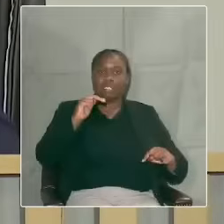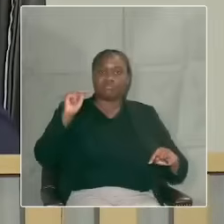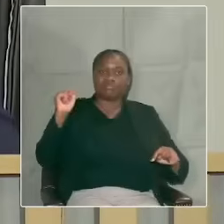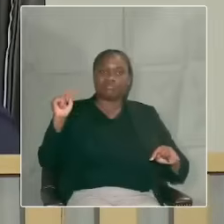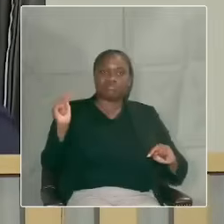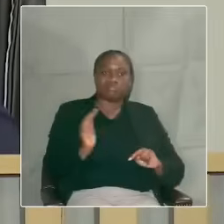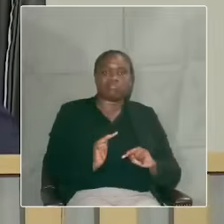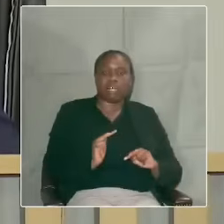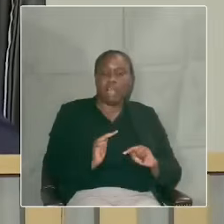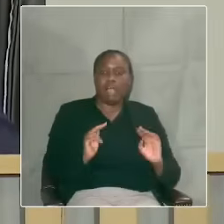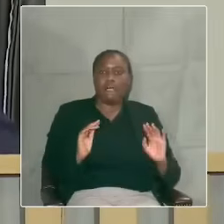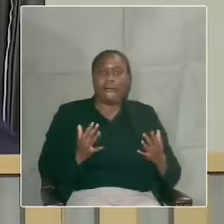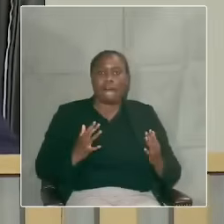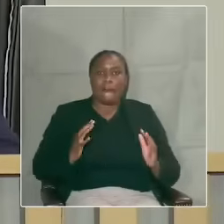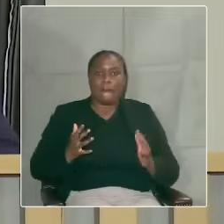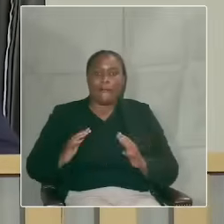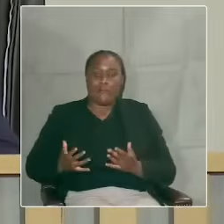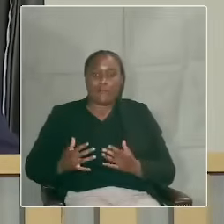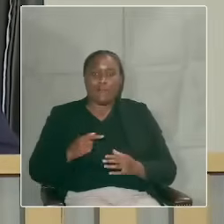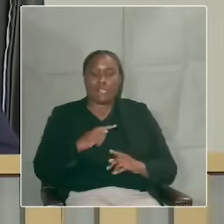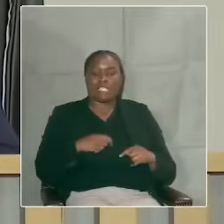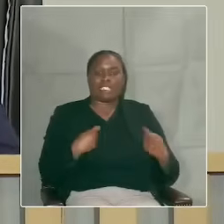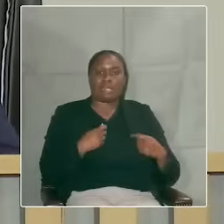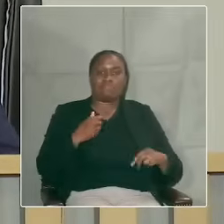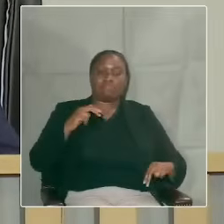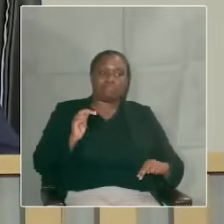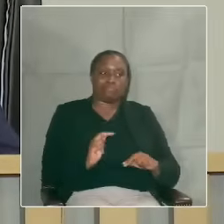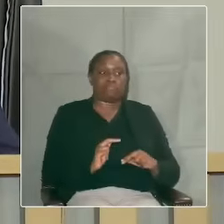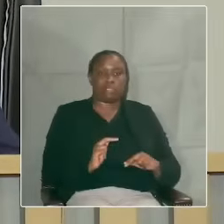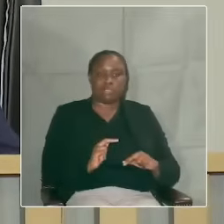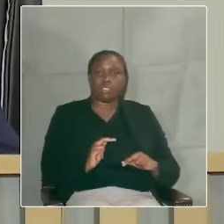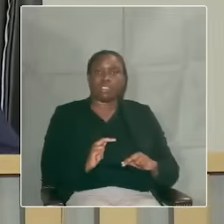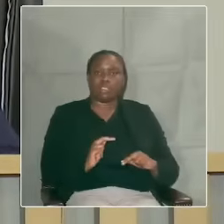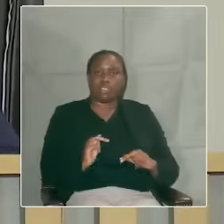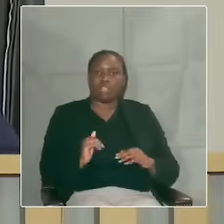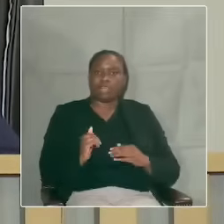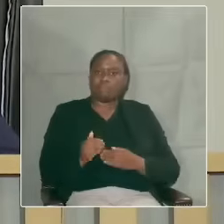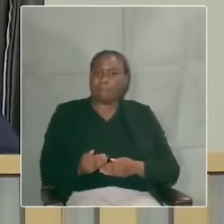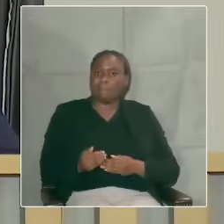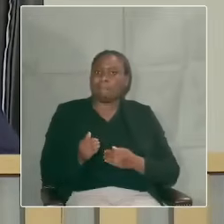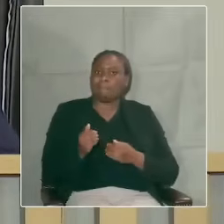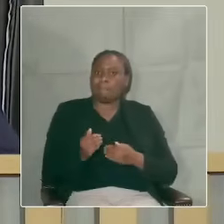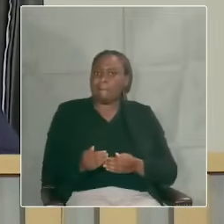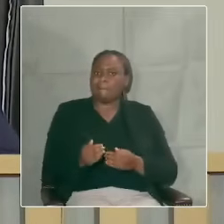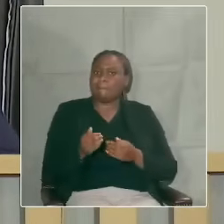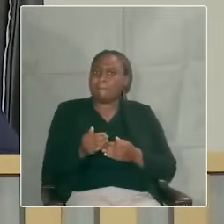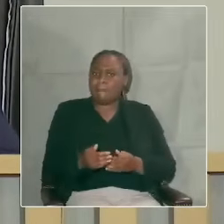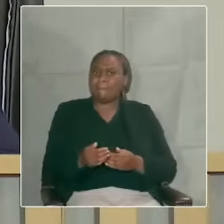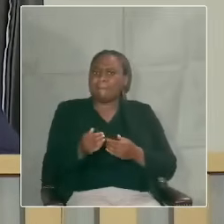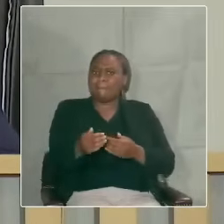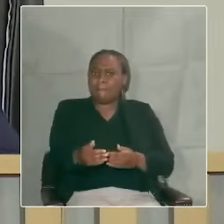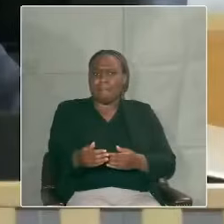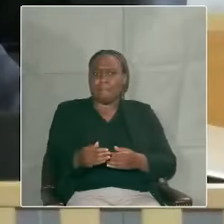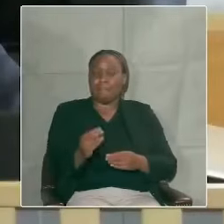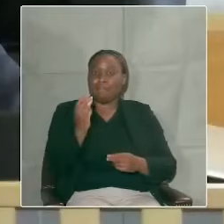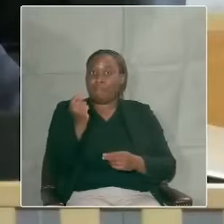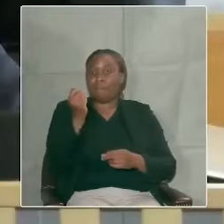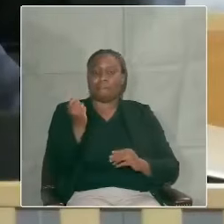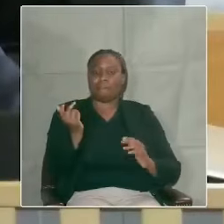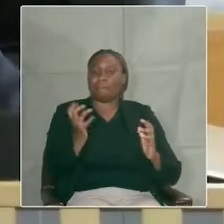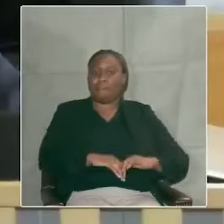how we are going to wind down the team in a phased out approach. Yes.